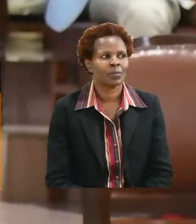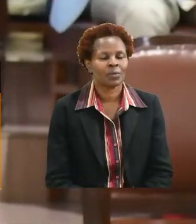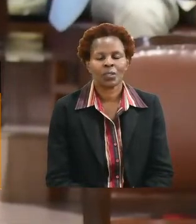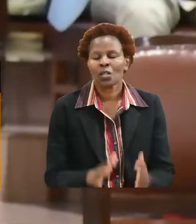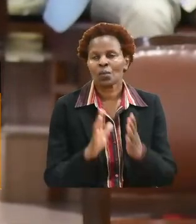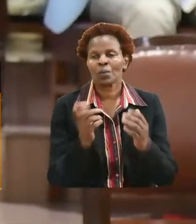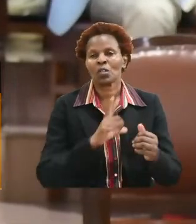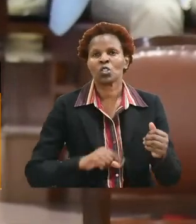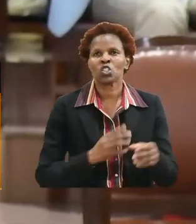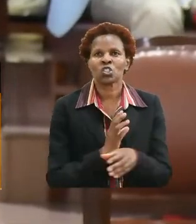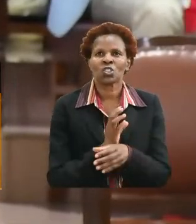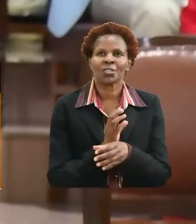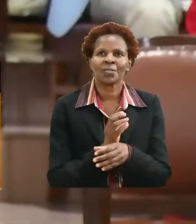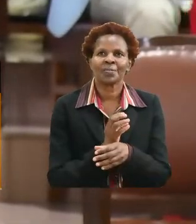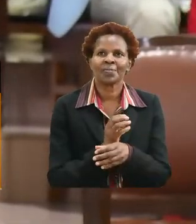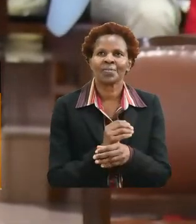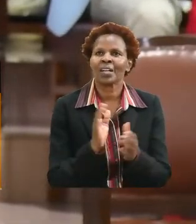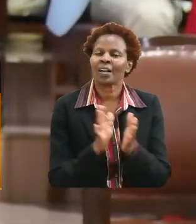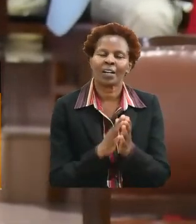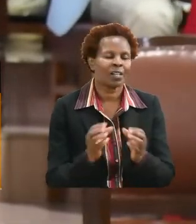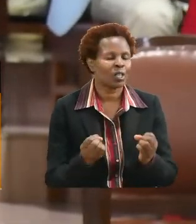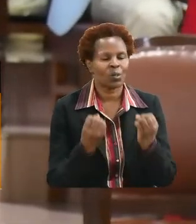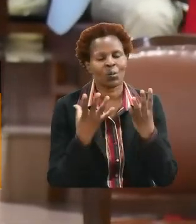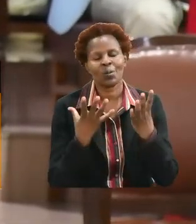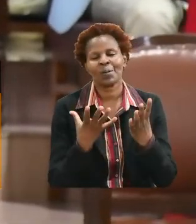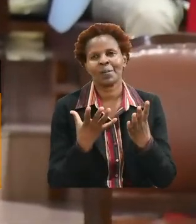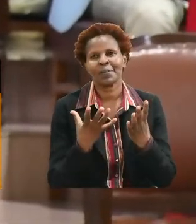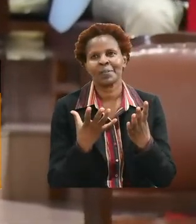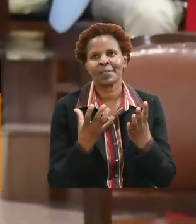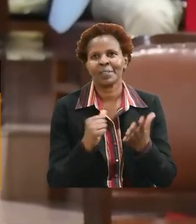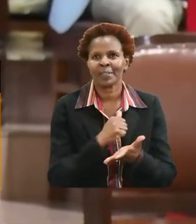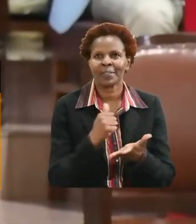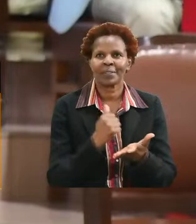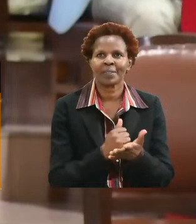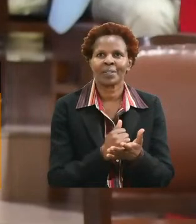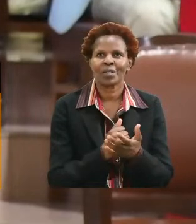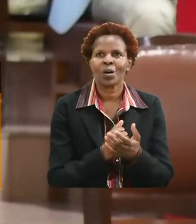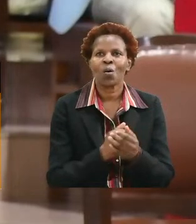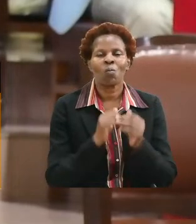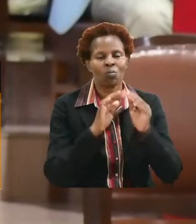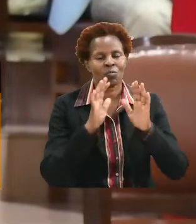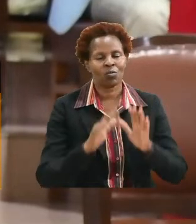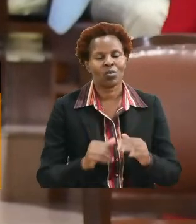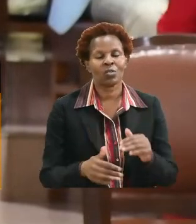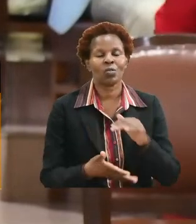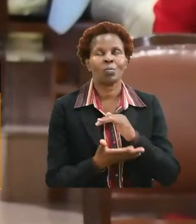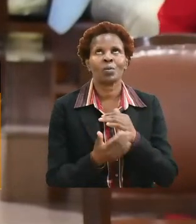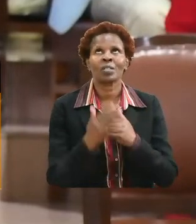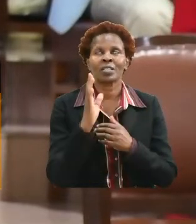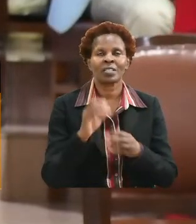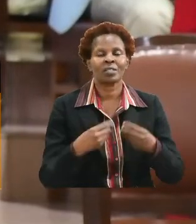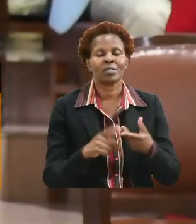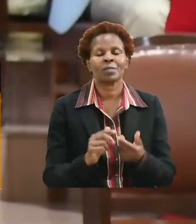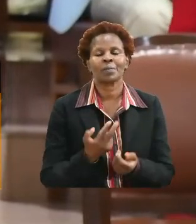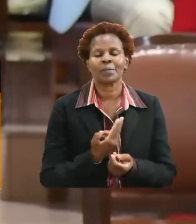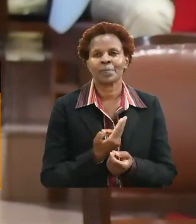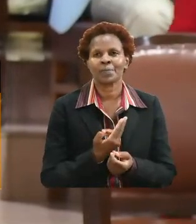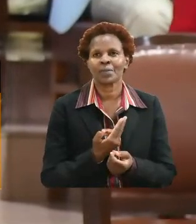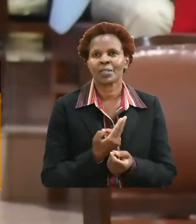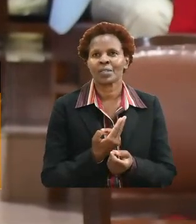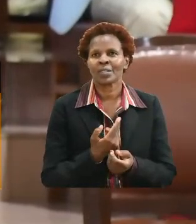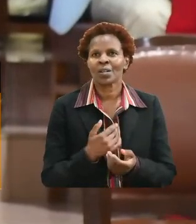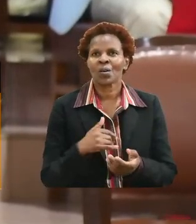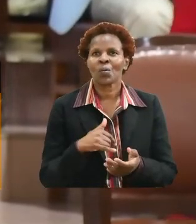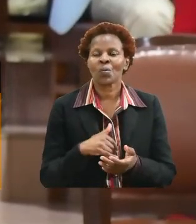Praise God, church. Amen. Hallelujah. Amen. Amen. It is a wonderful morning that the Lord has given us. Just in case